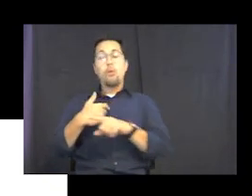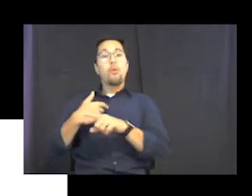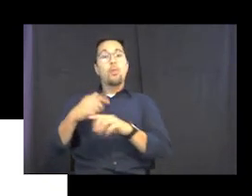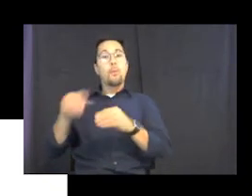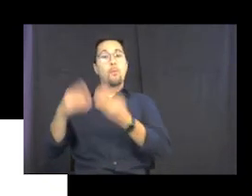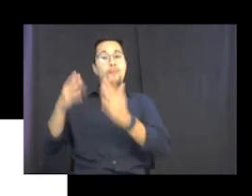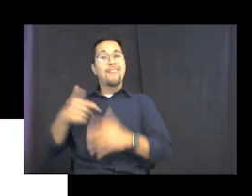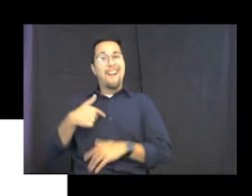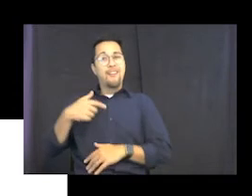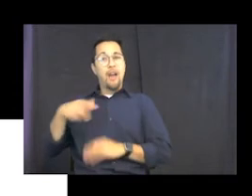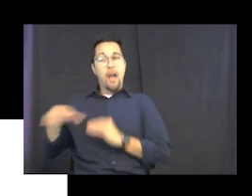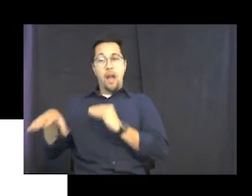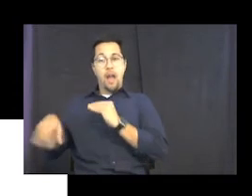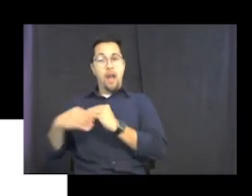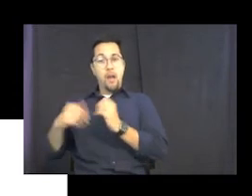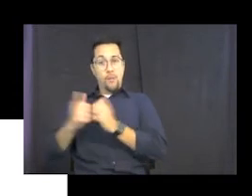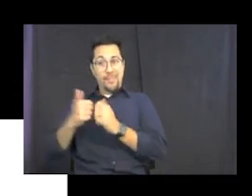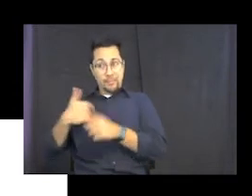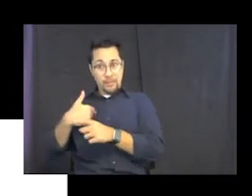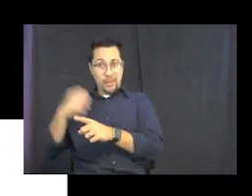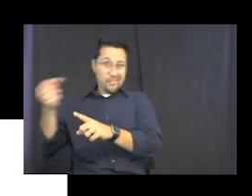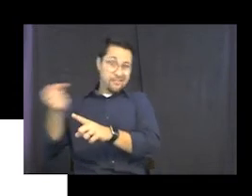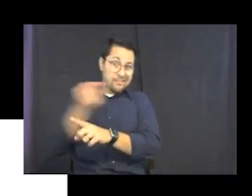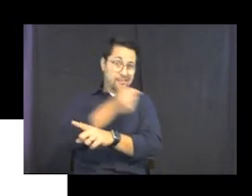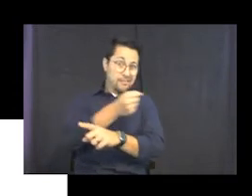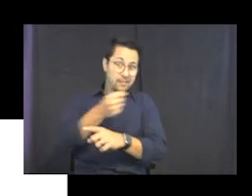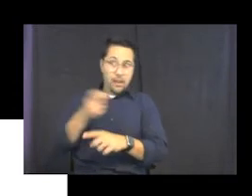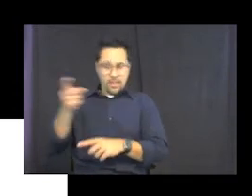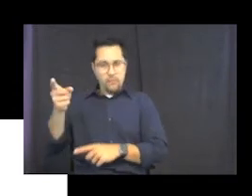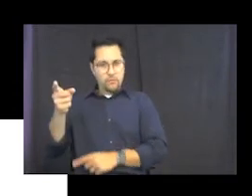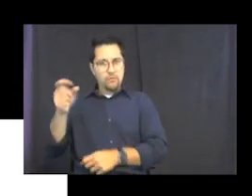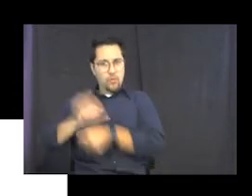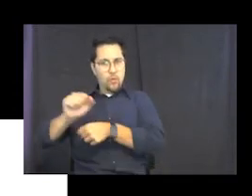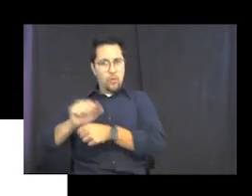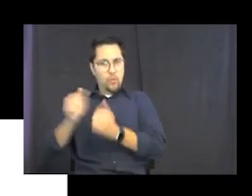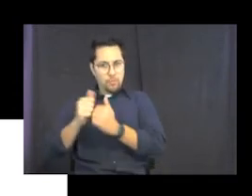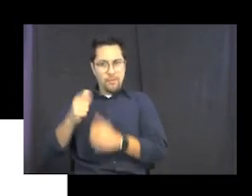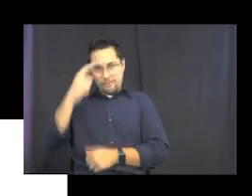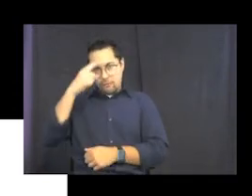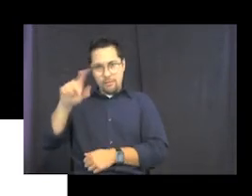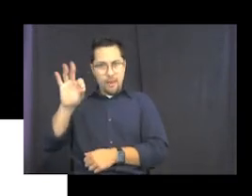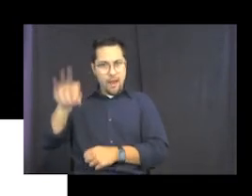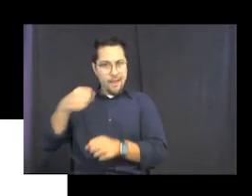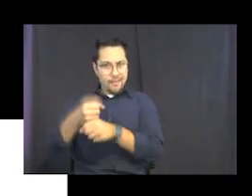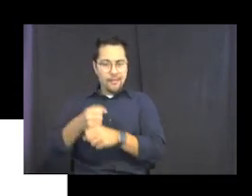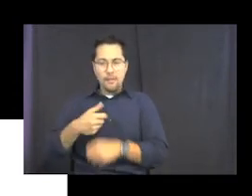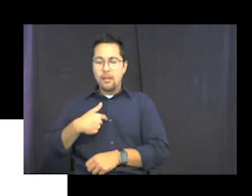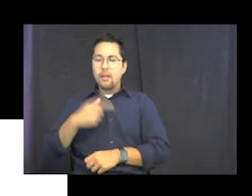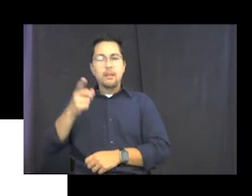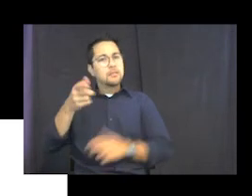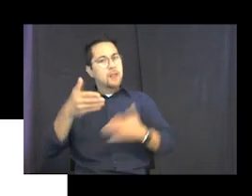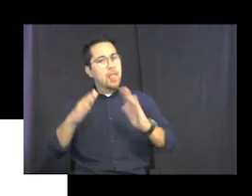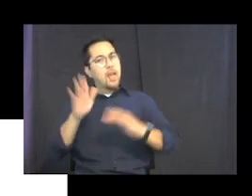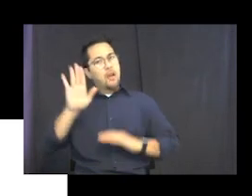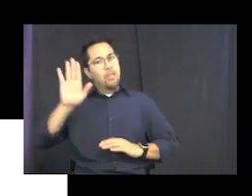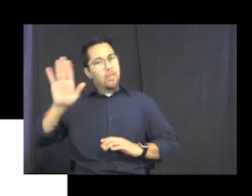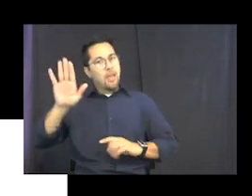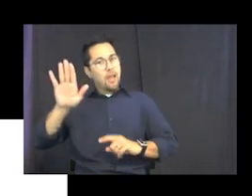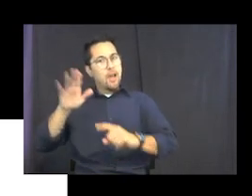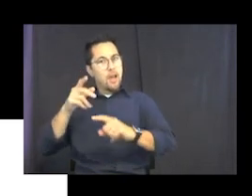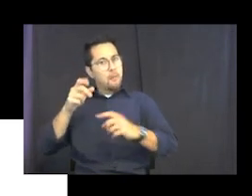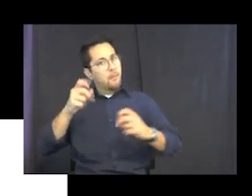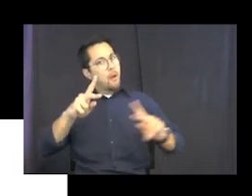me from the other agency, who had been with me for 9 years. It also gave him an